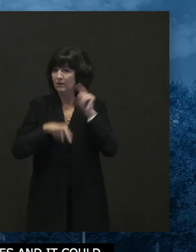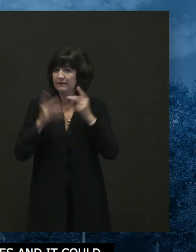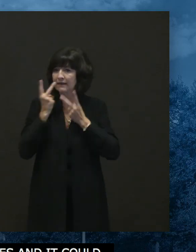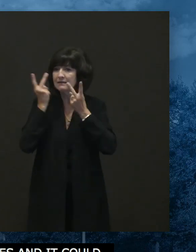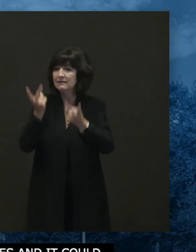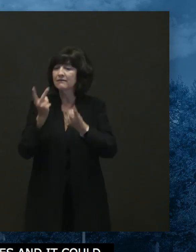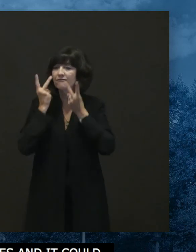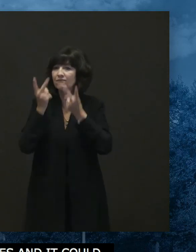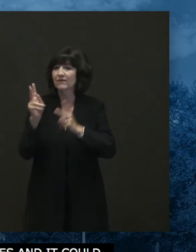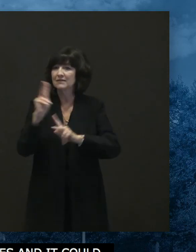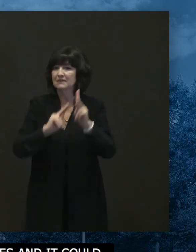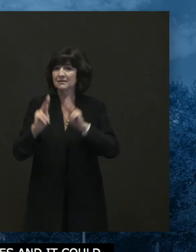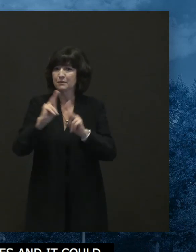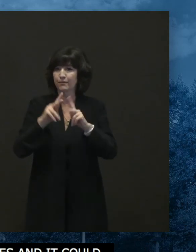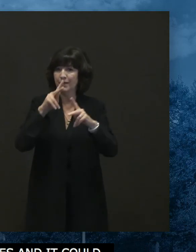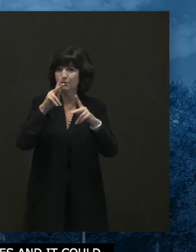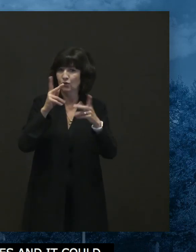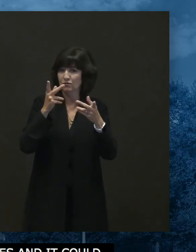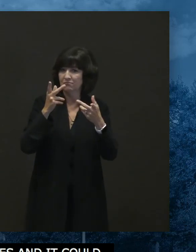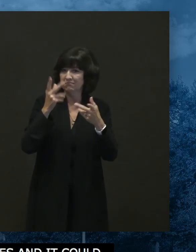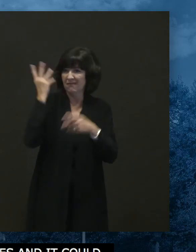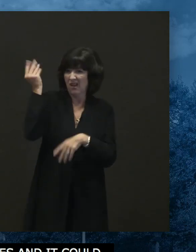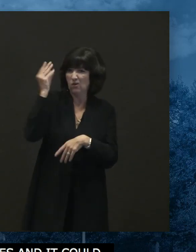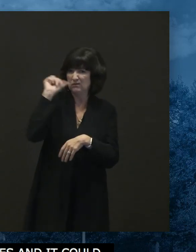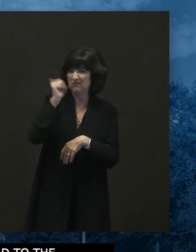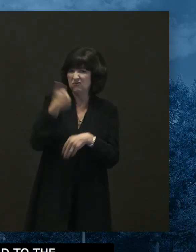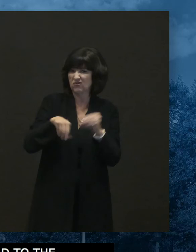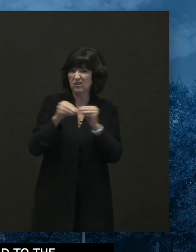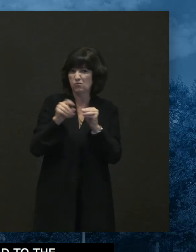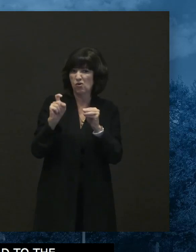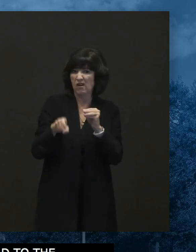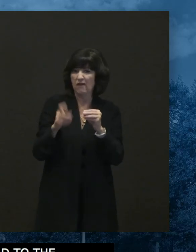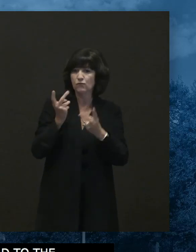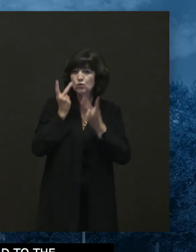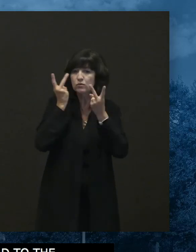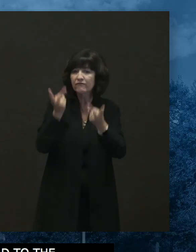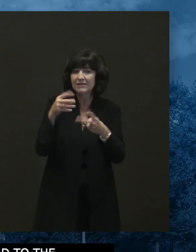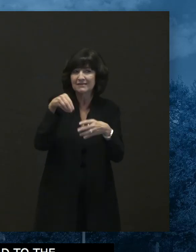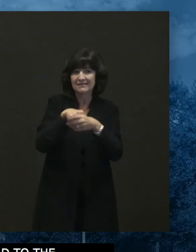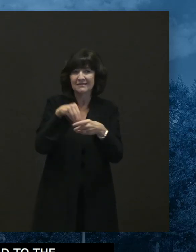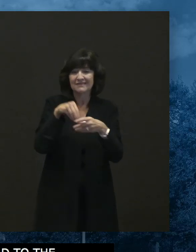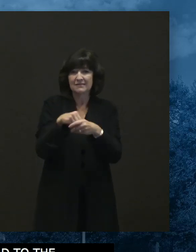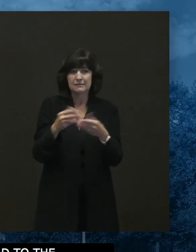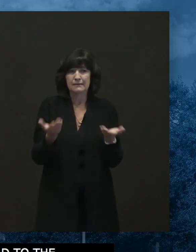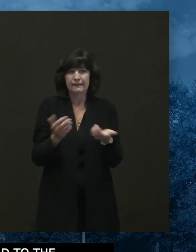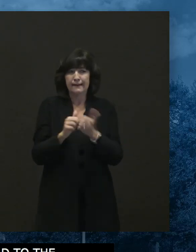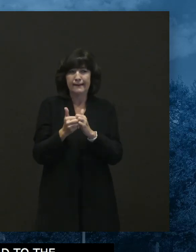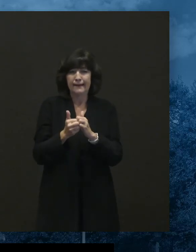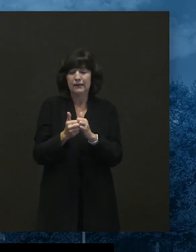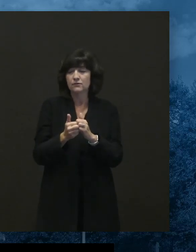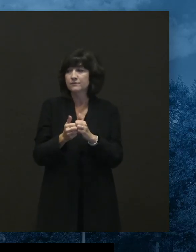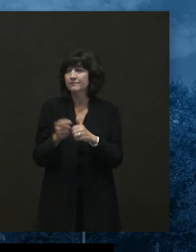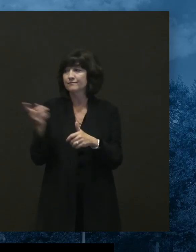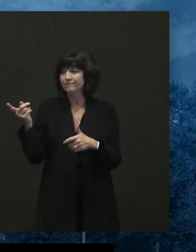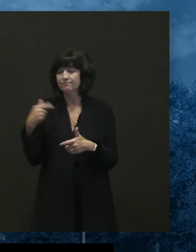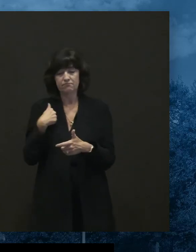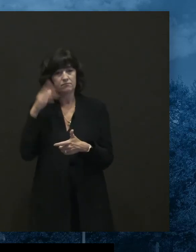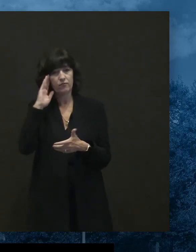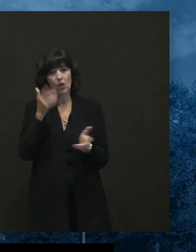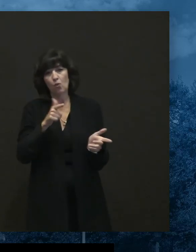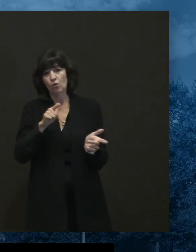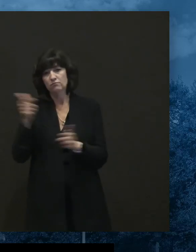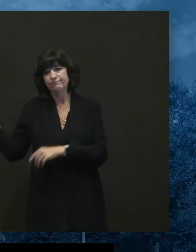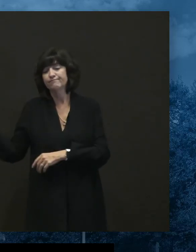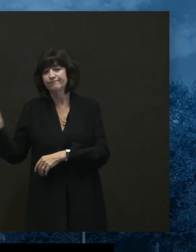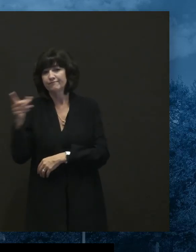Yeah, I'm going to defer to Dr. Rattay only to say that protecting our most vulnerable citizens is a high, if not the highest